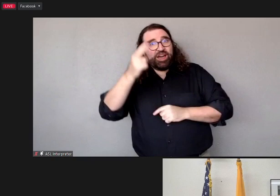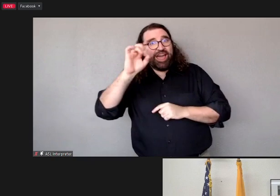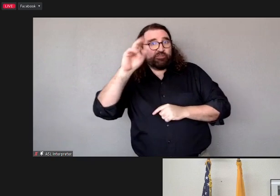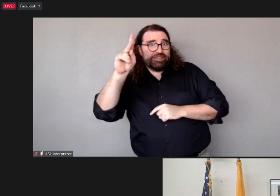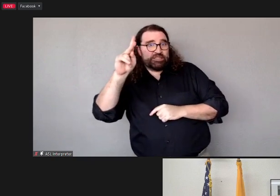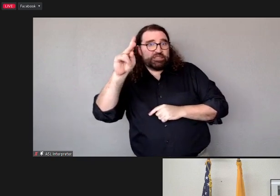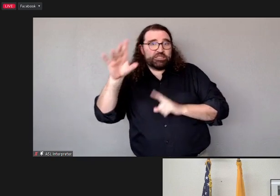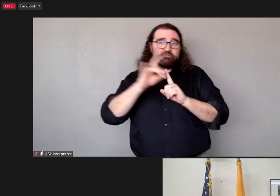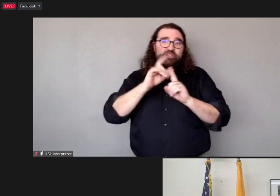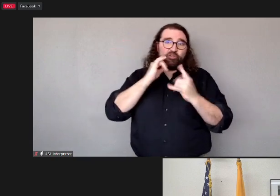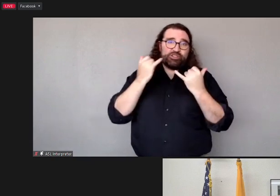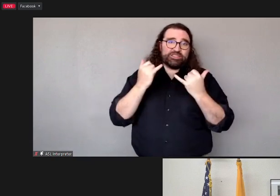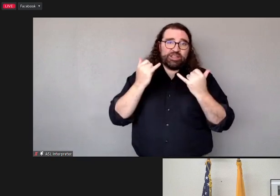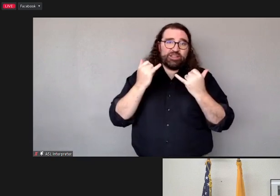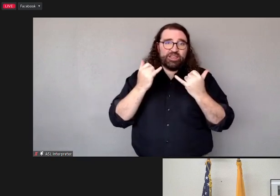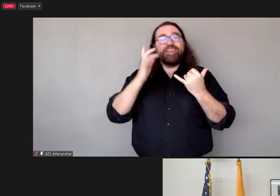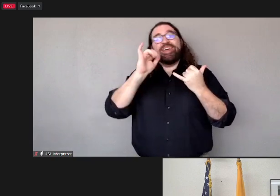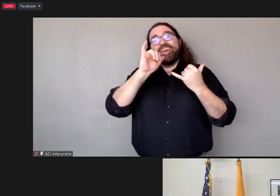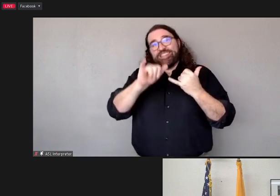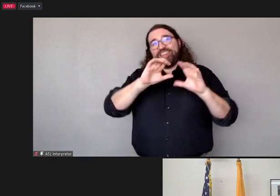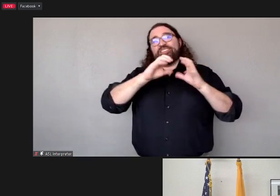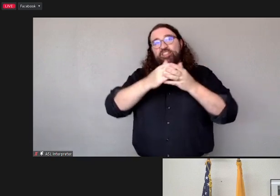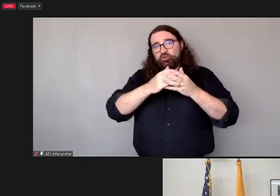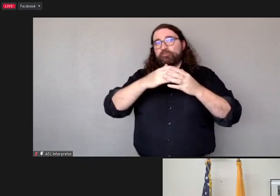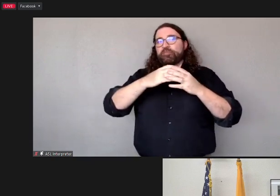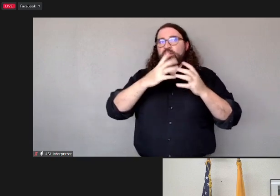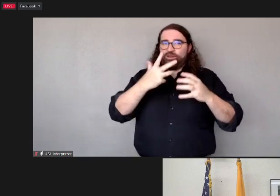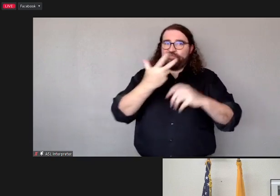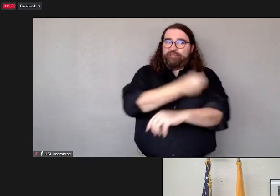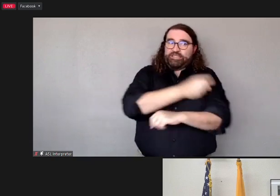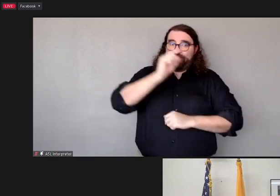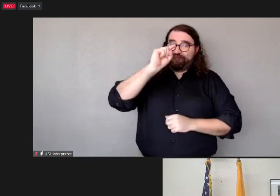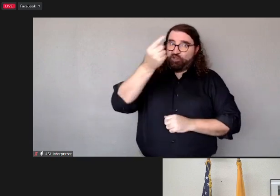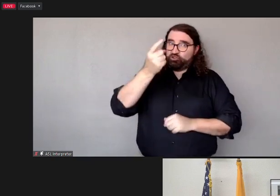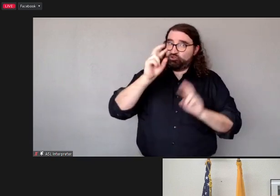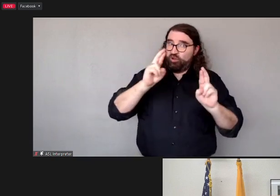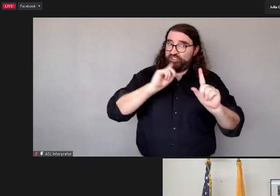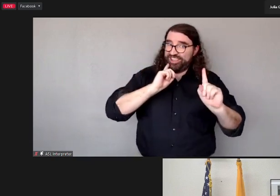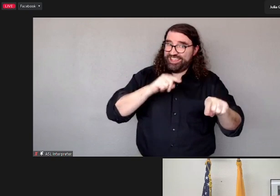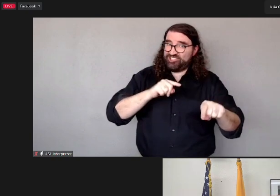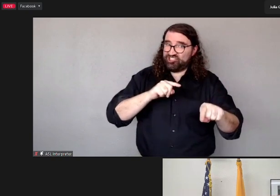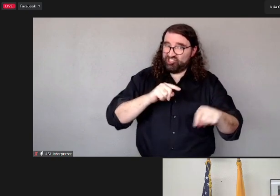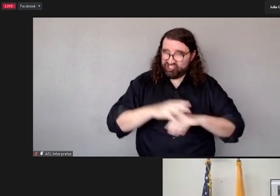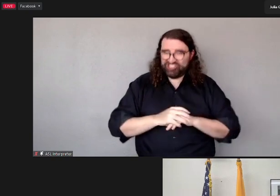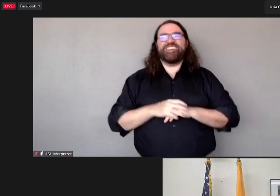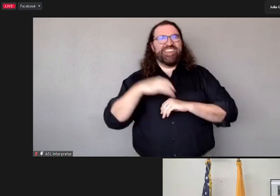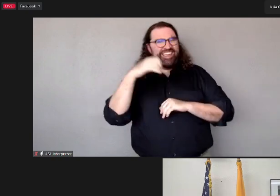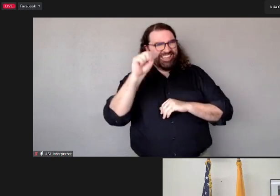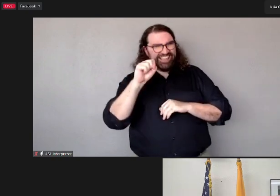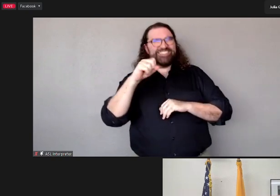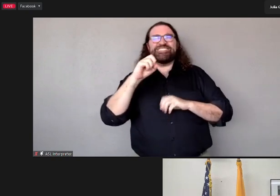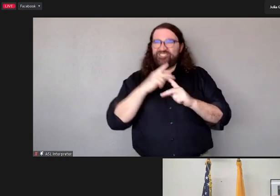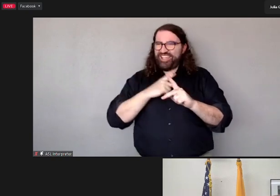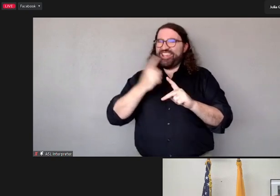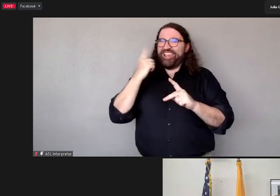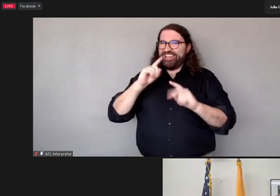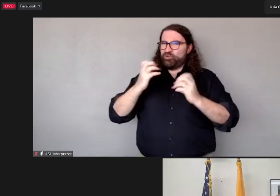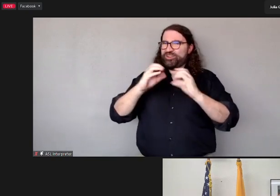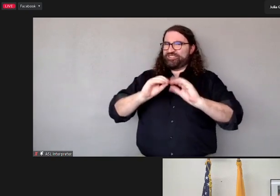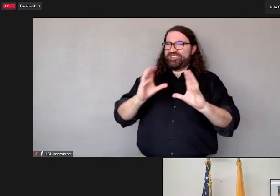monkeypox at this time. And that's the group we're vaccinating first. I hope that answers your question. I guess I just wasn't clear,